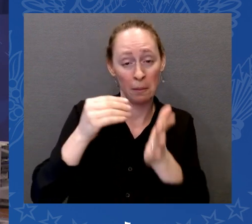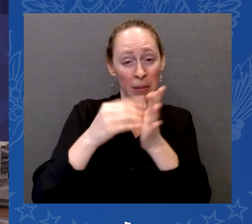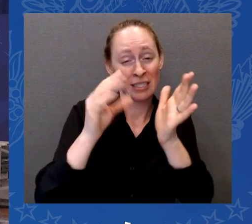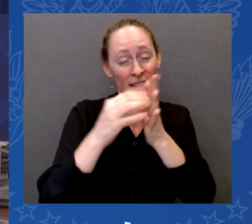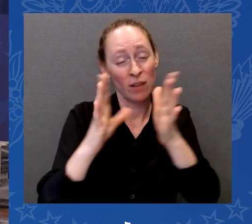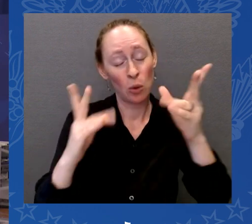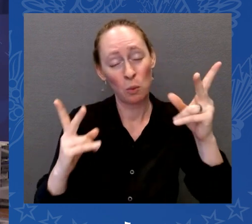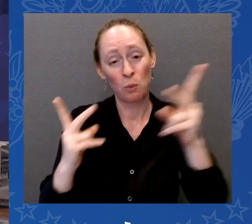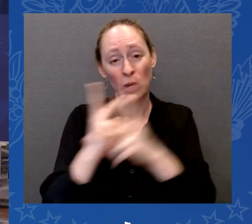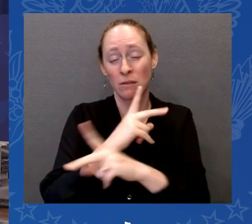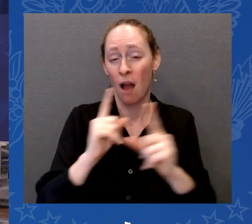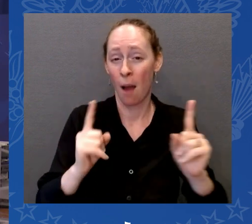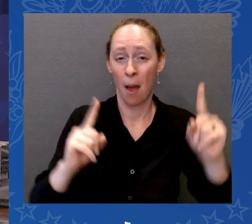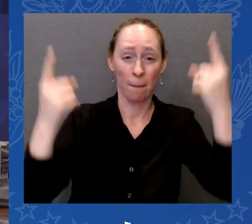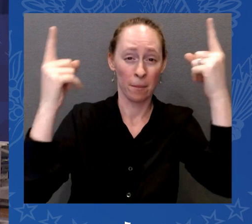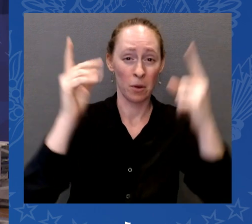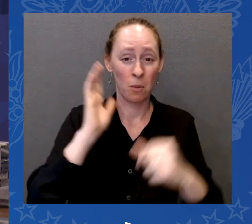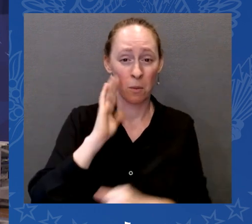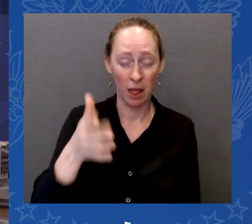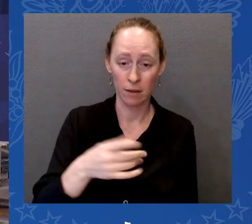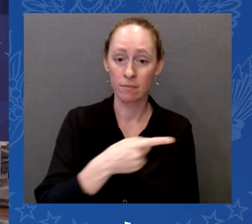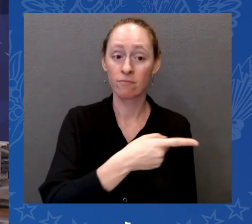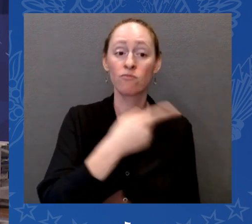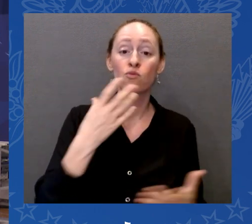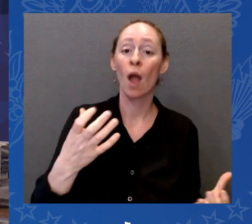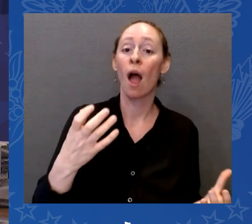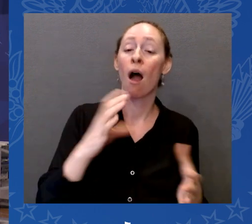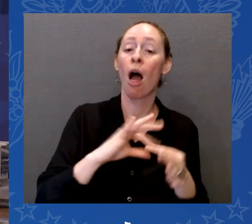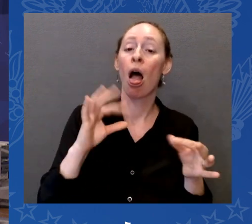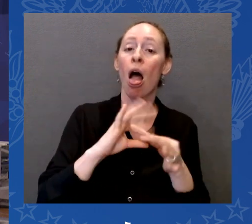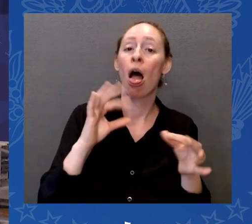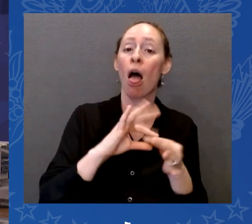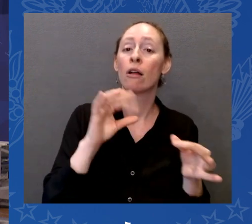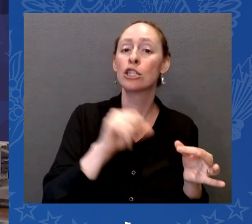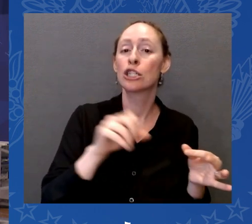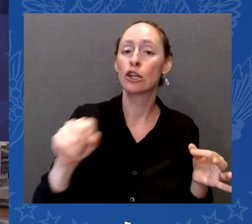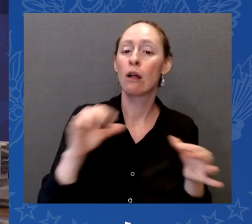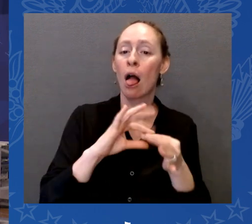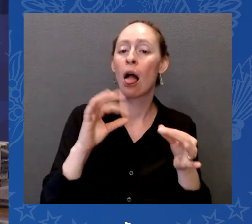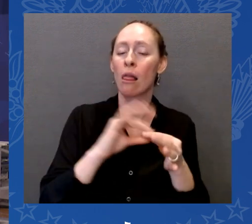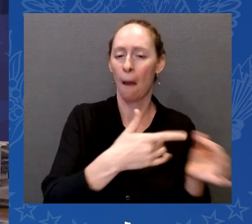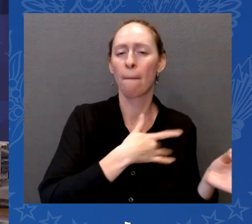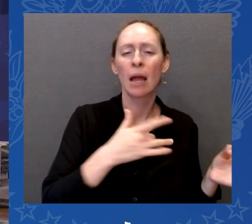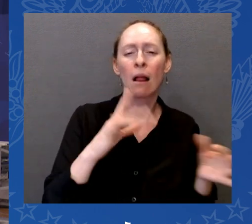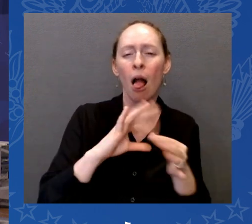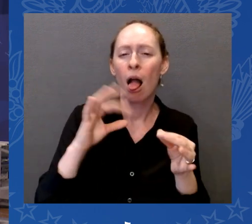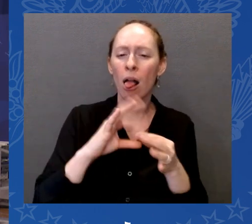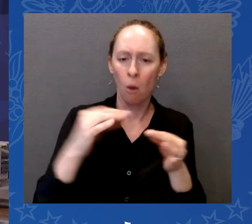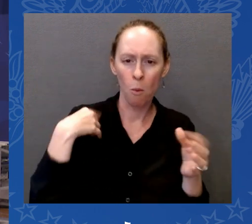typical Democrat saying Republicans are after Social Security. This is the one thing they've said out loud.